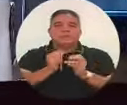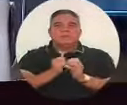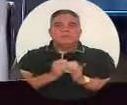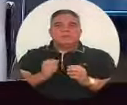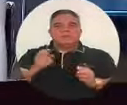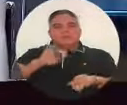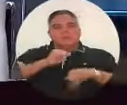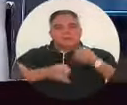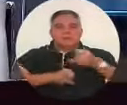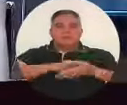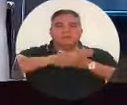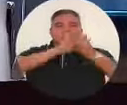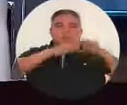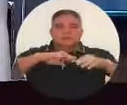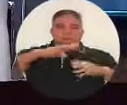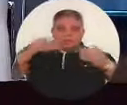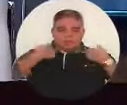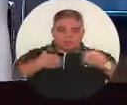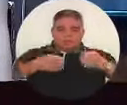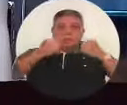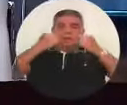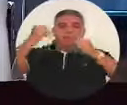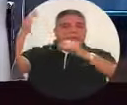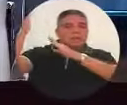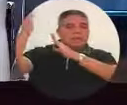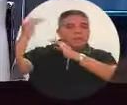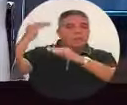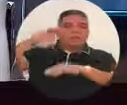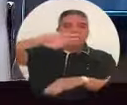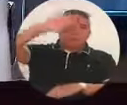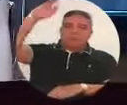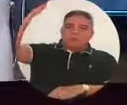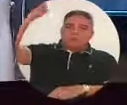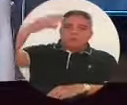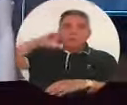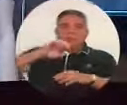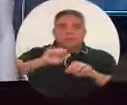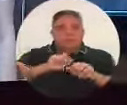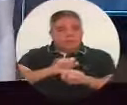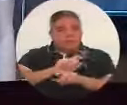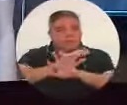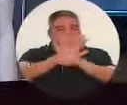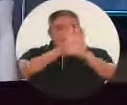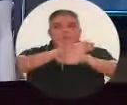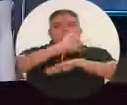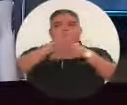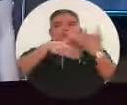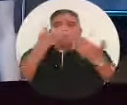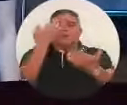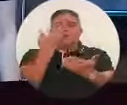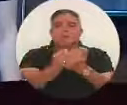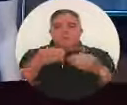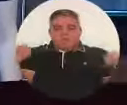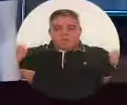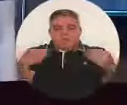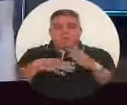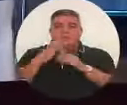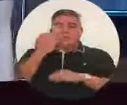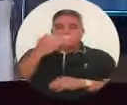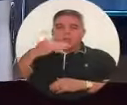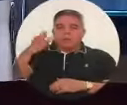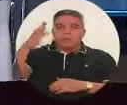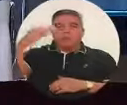name. Joy and peace, strength and hope, grace that blows